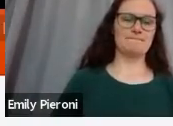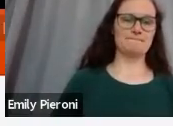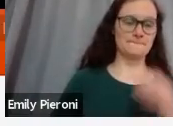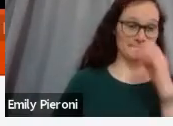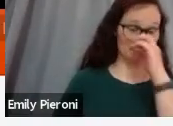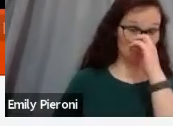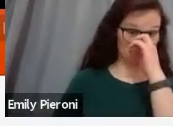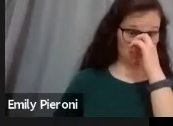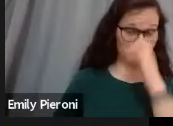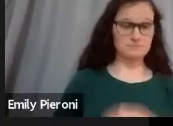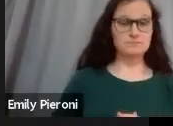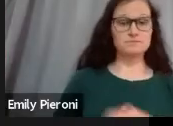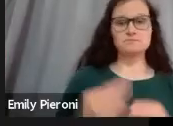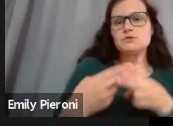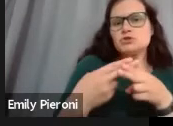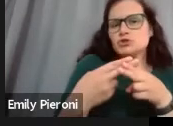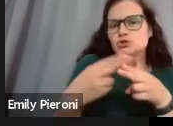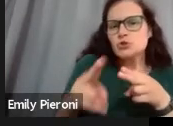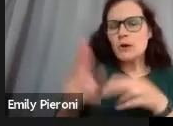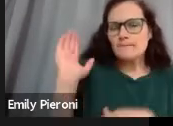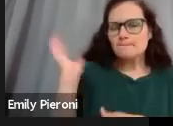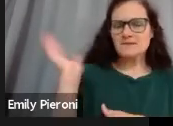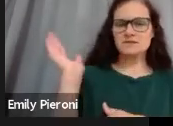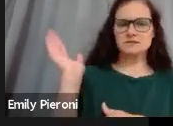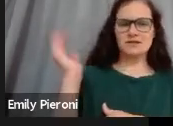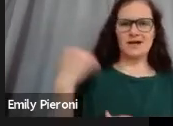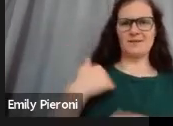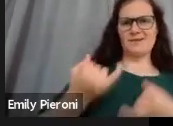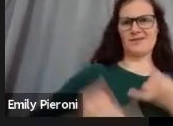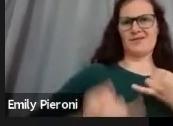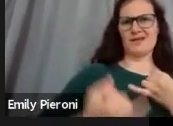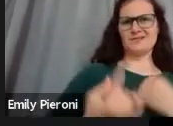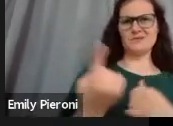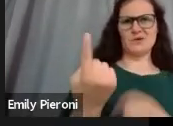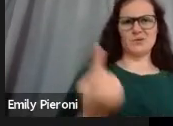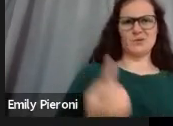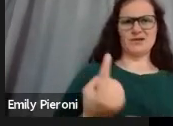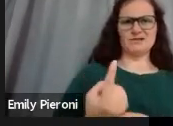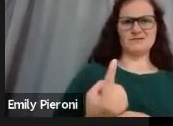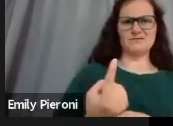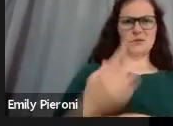So I've got a short presentation. I think I'm the last one for the whole